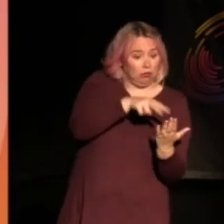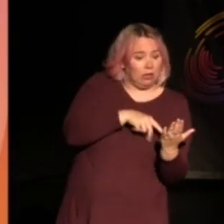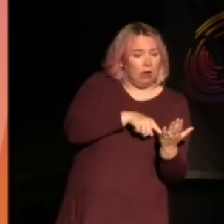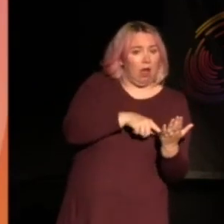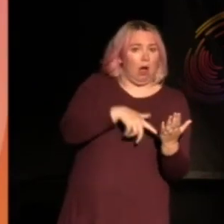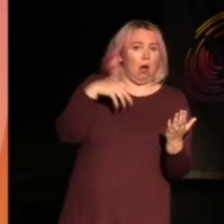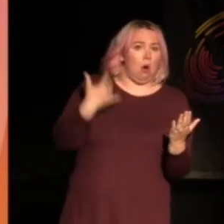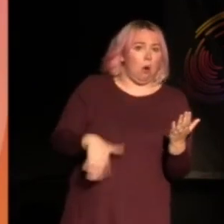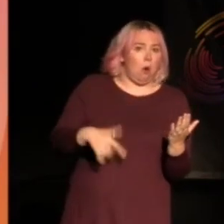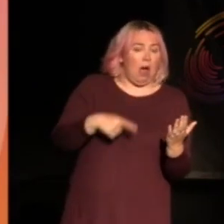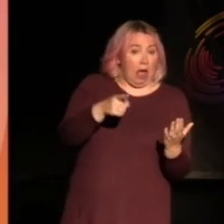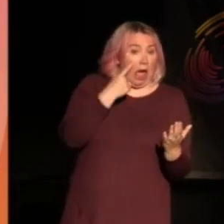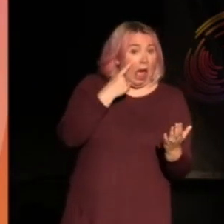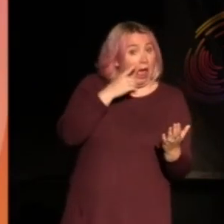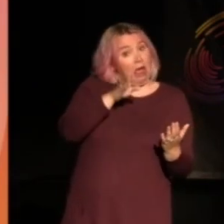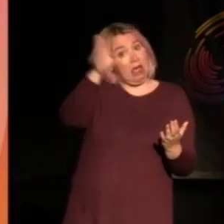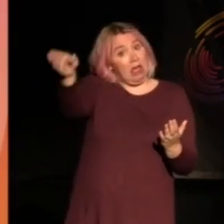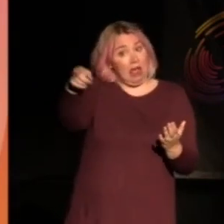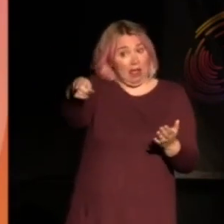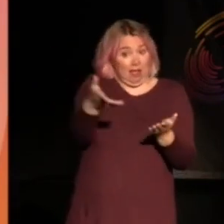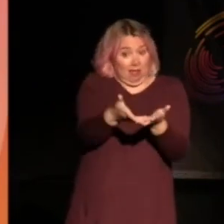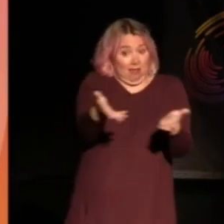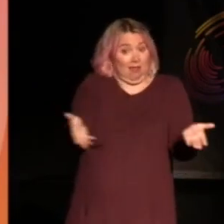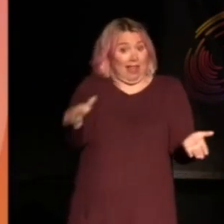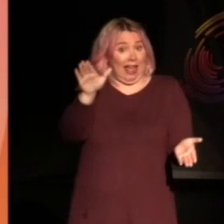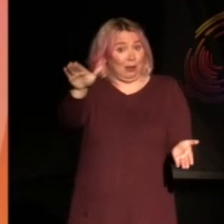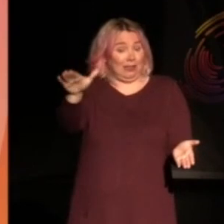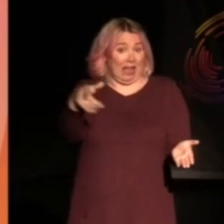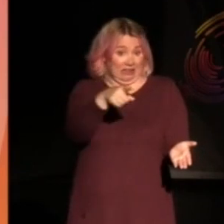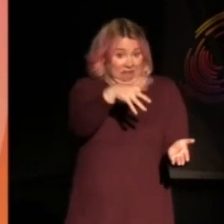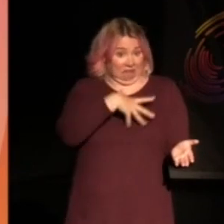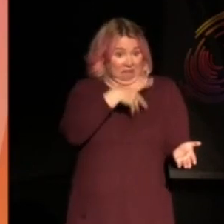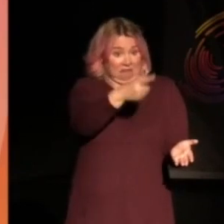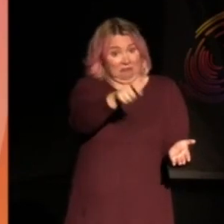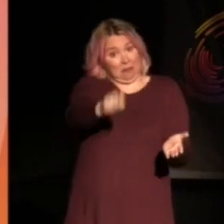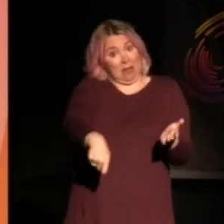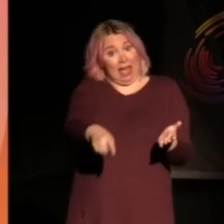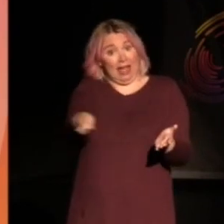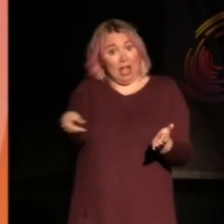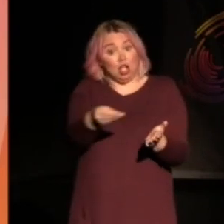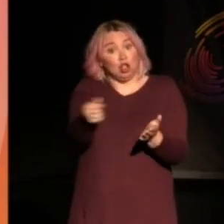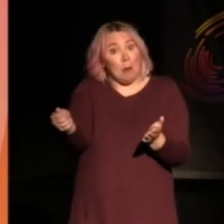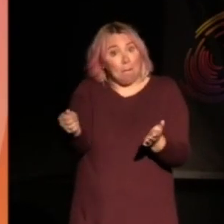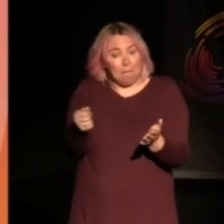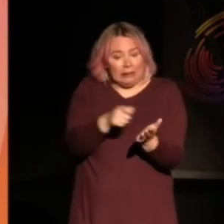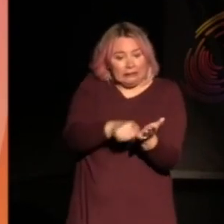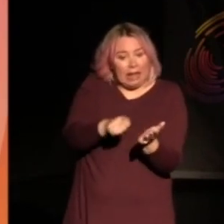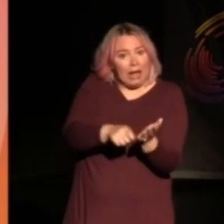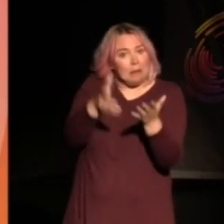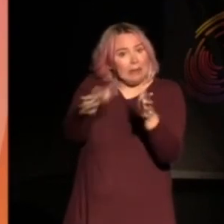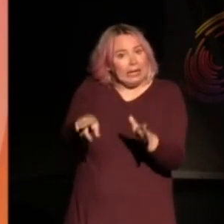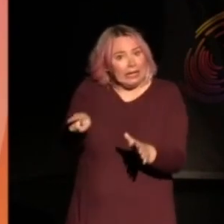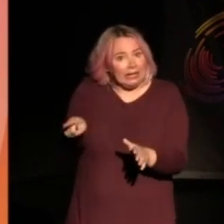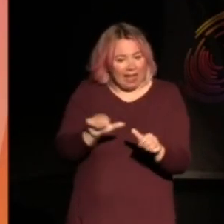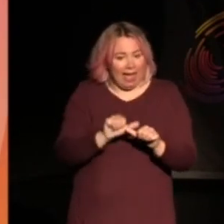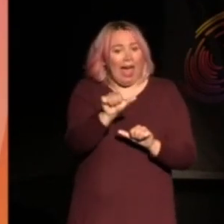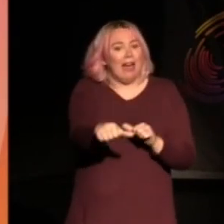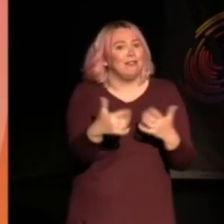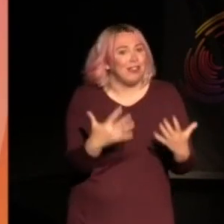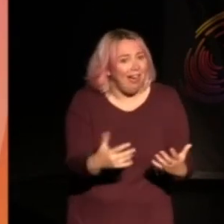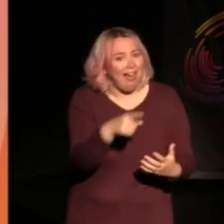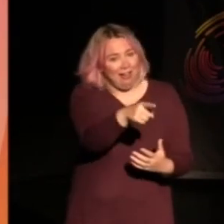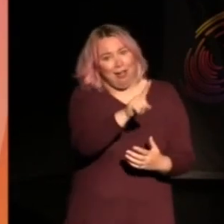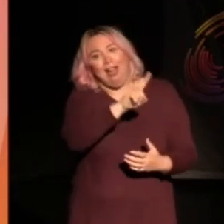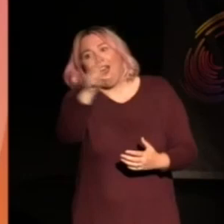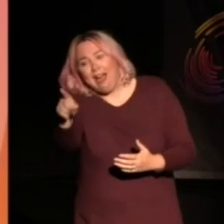really encourage you to pick up a copy. There are copies available on the bookstall outside, some of which are signed if you get there quickly, after the event, of course.